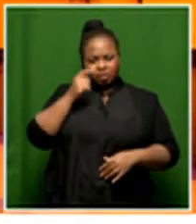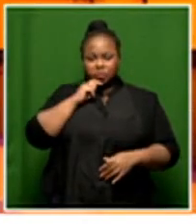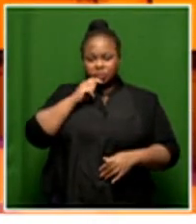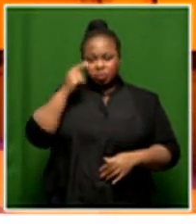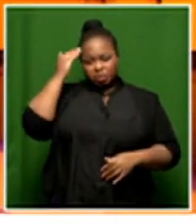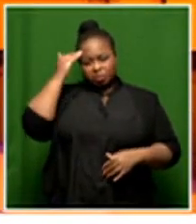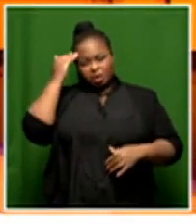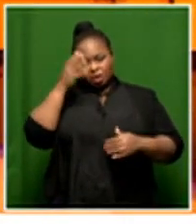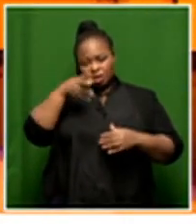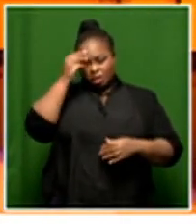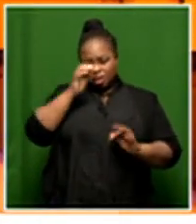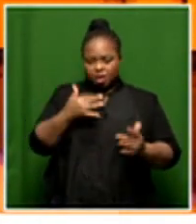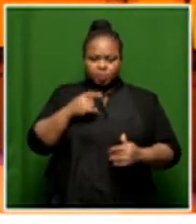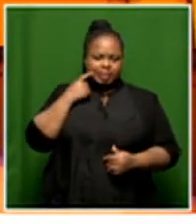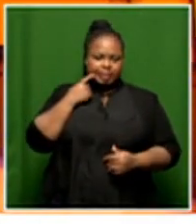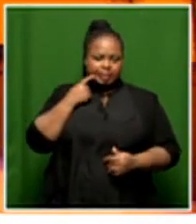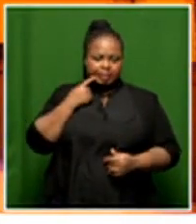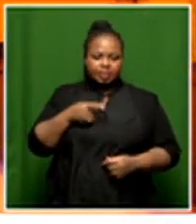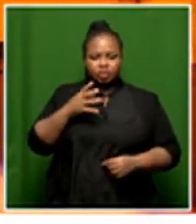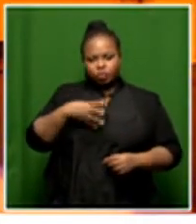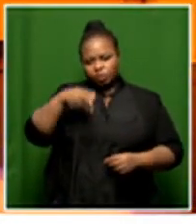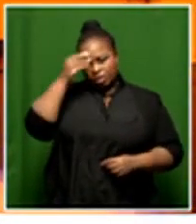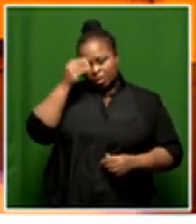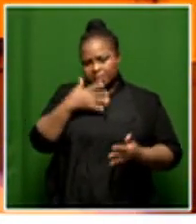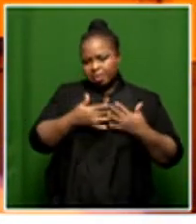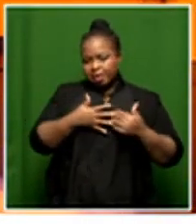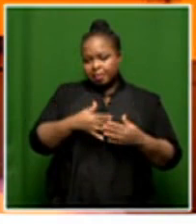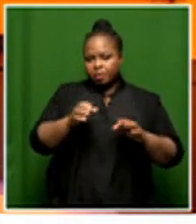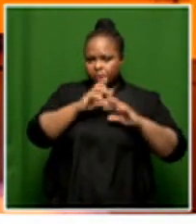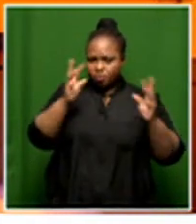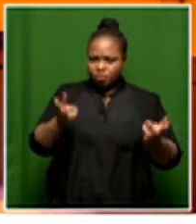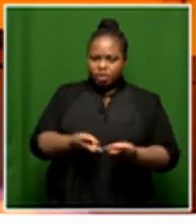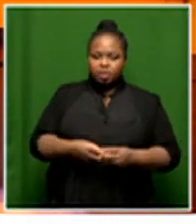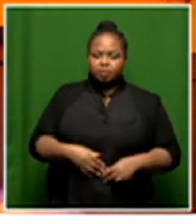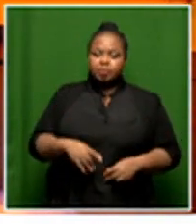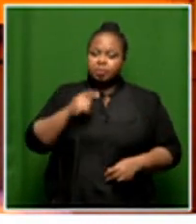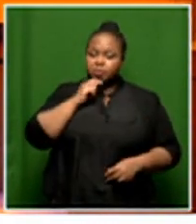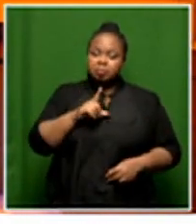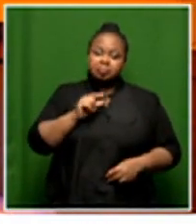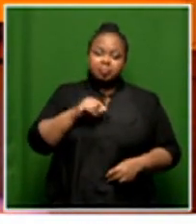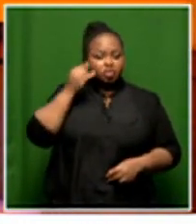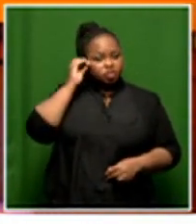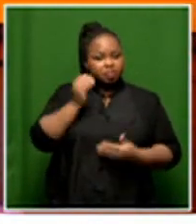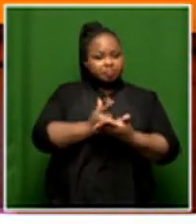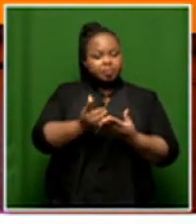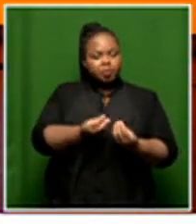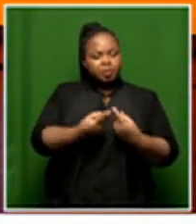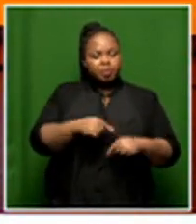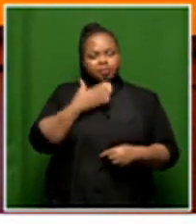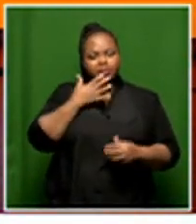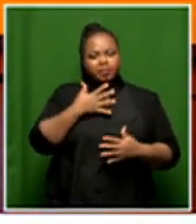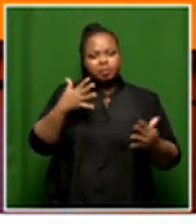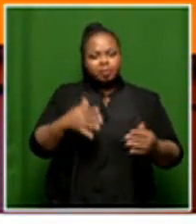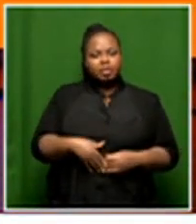the brain learns, makes it easier to learn absolutely anything in the world. It's been very interesting chatting to you. Thank you very much, Philip